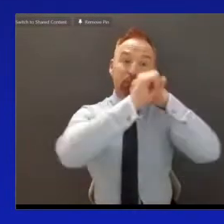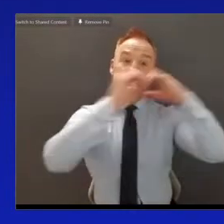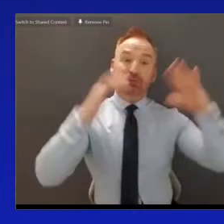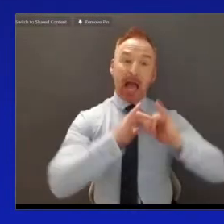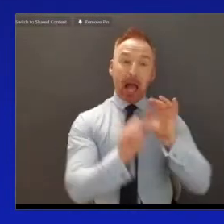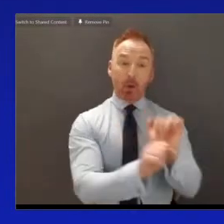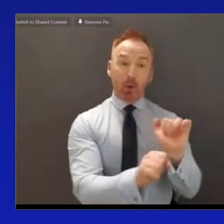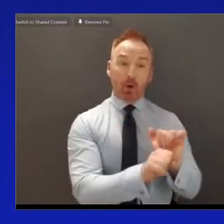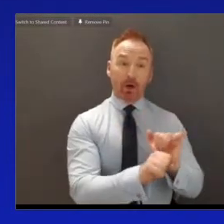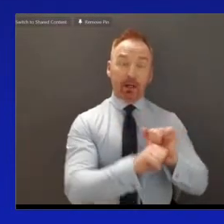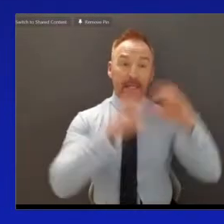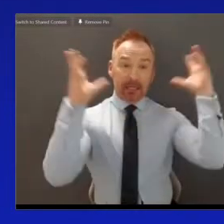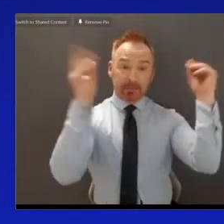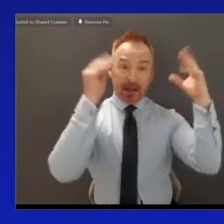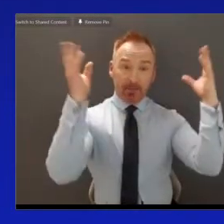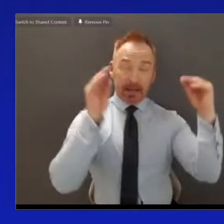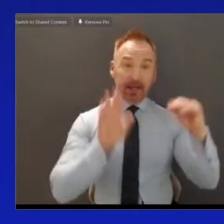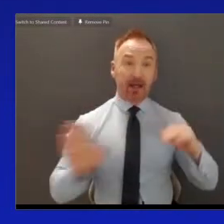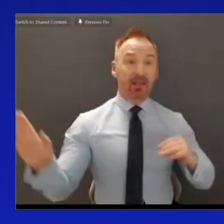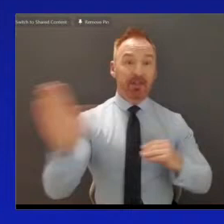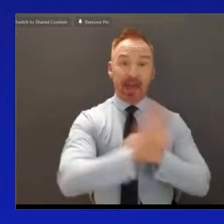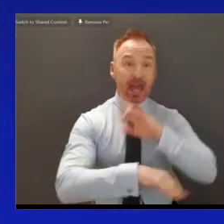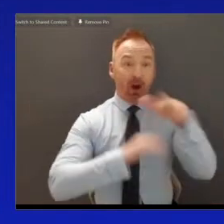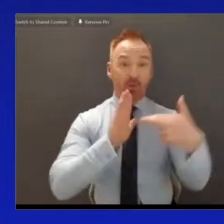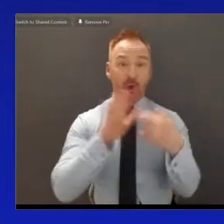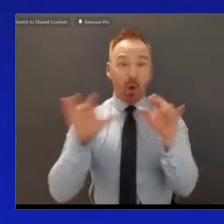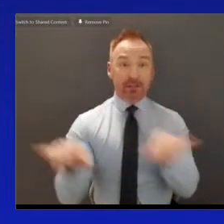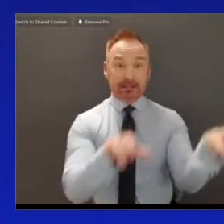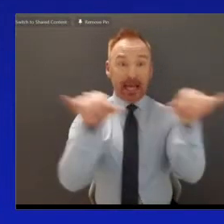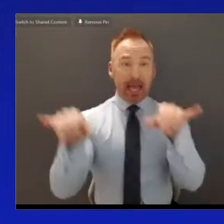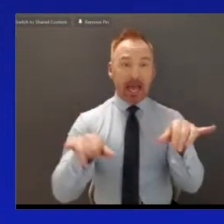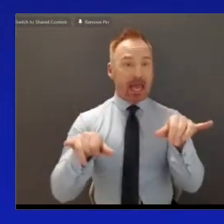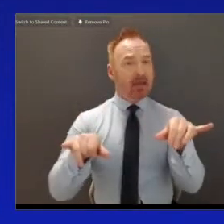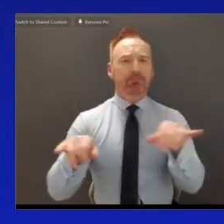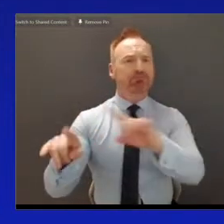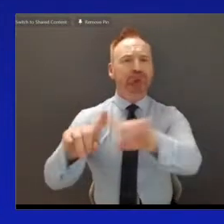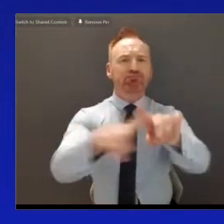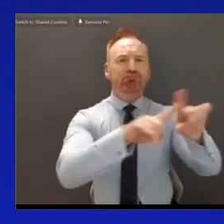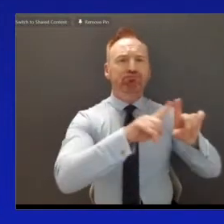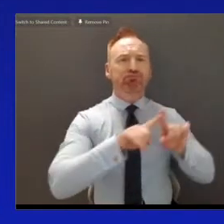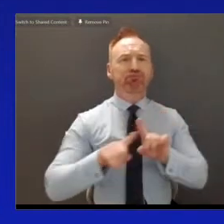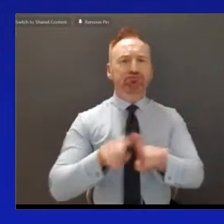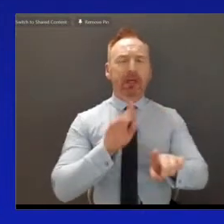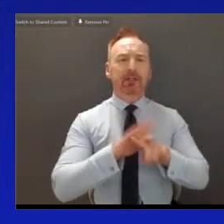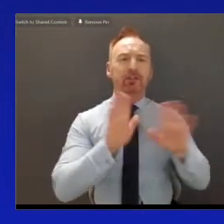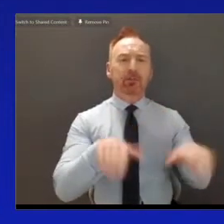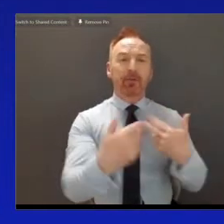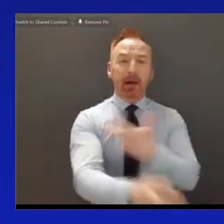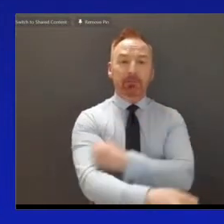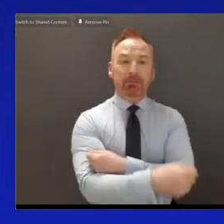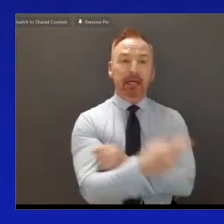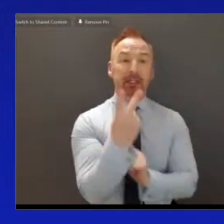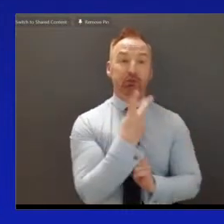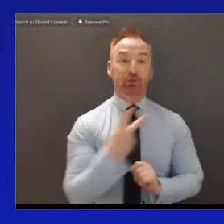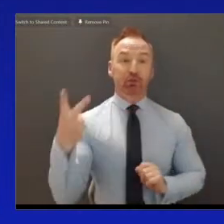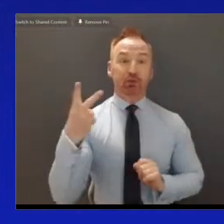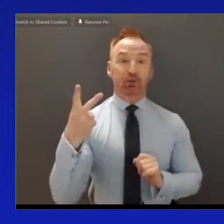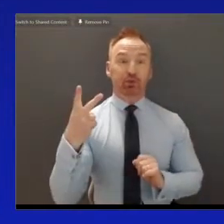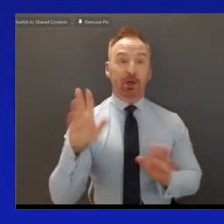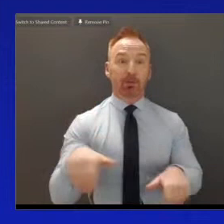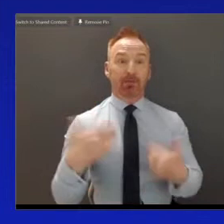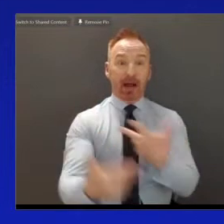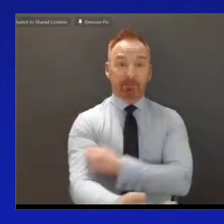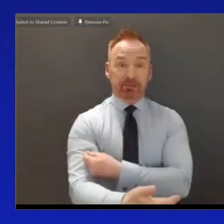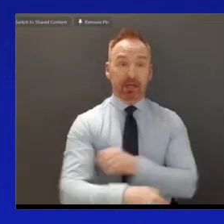different role to play to ensure patient safety as the teams administer the vaccine. 2 paramedics provide the injections, while the third